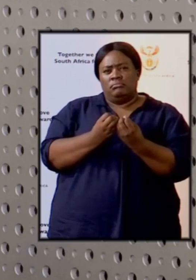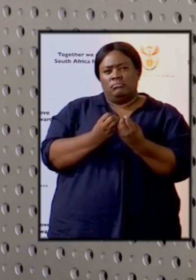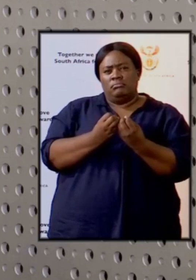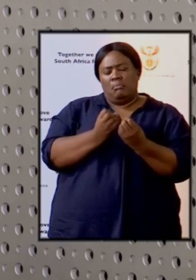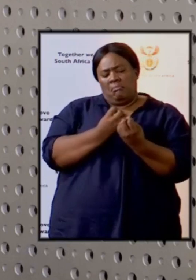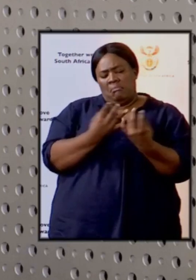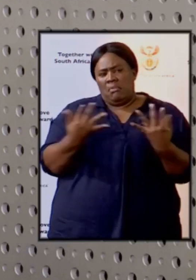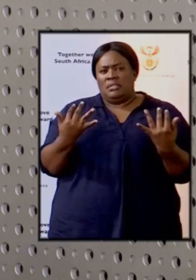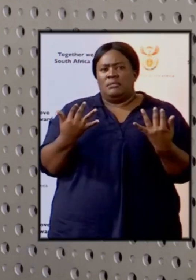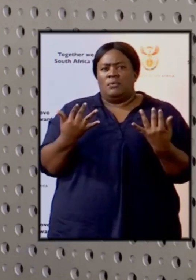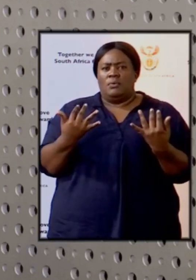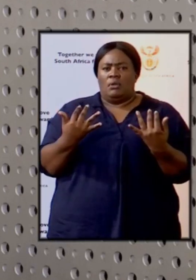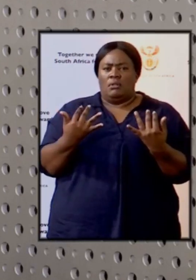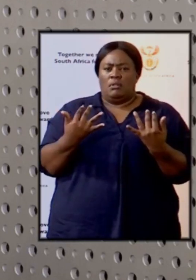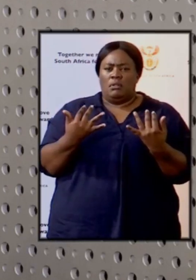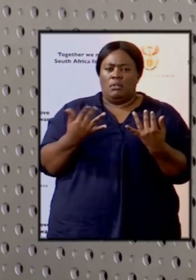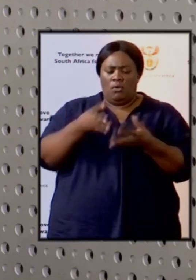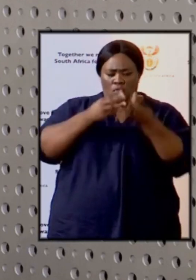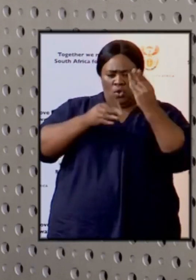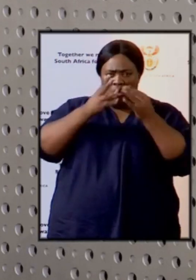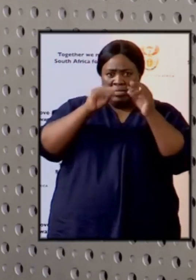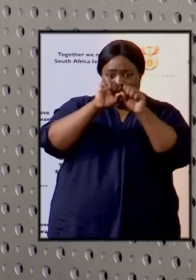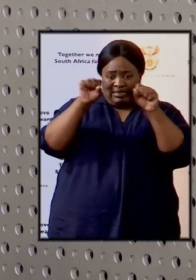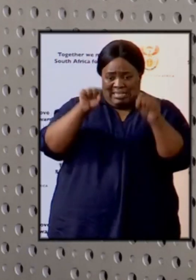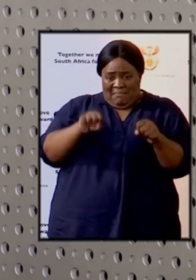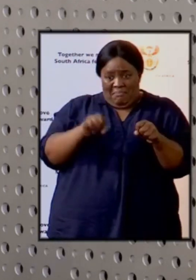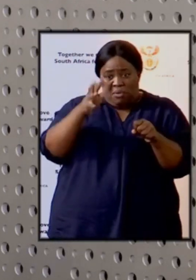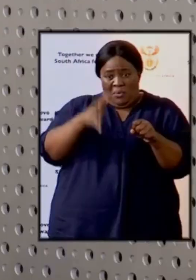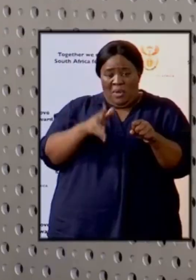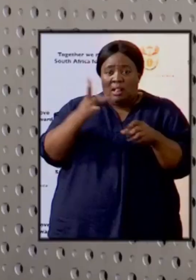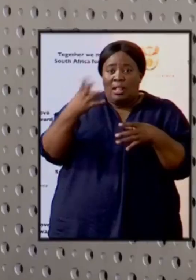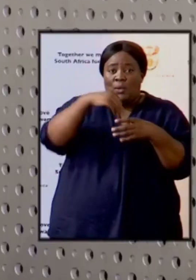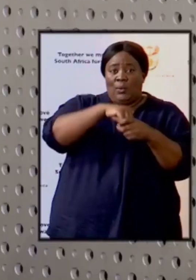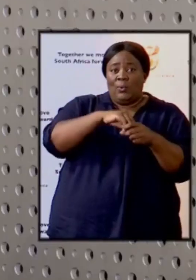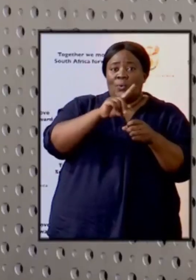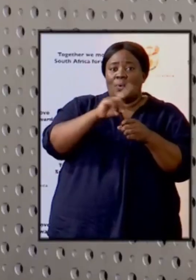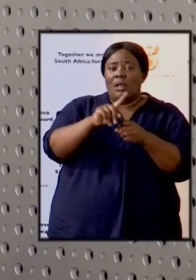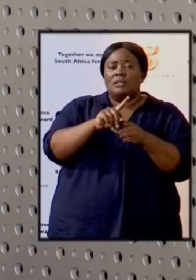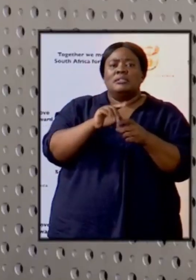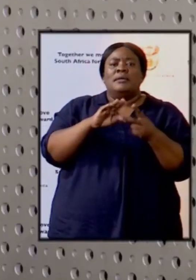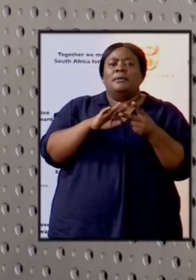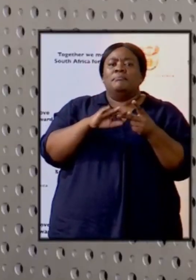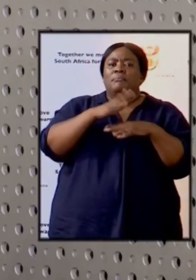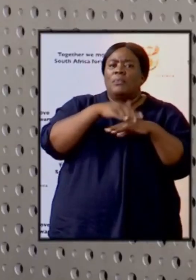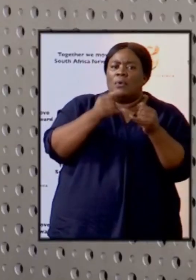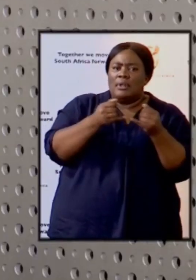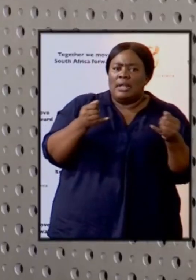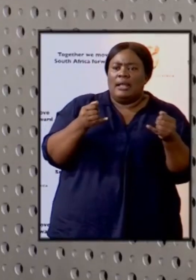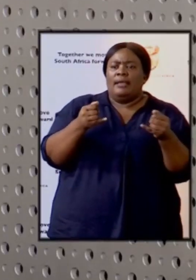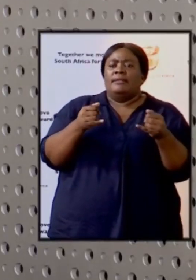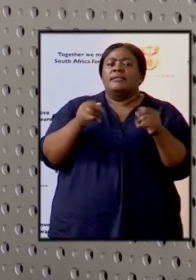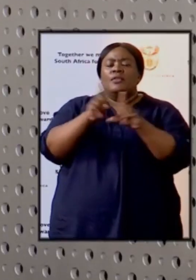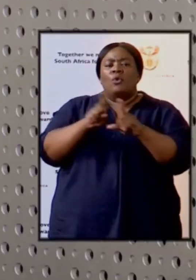Remote learning systems, which will include digital systems, analog and